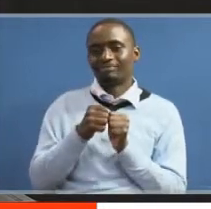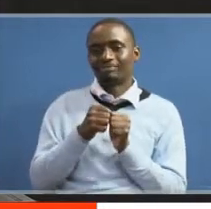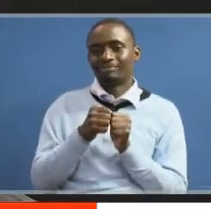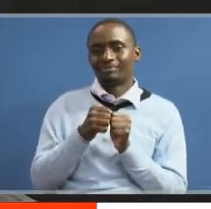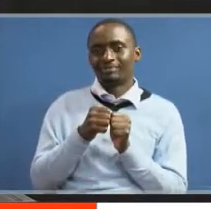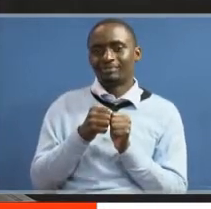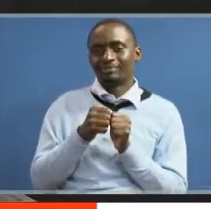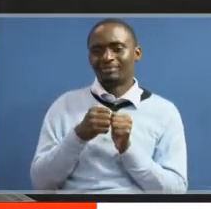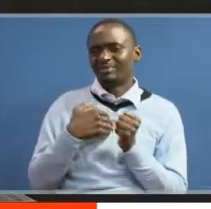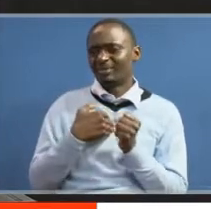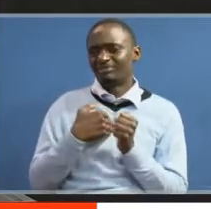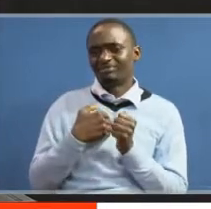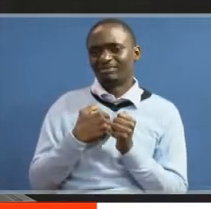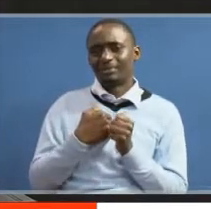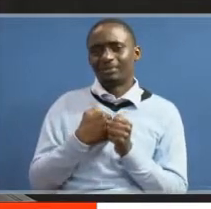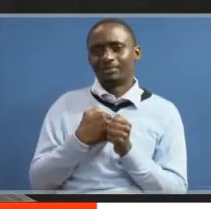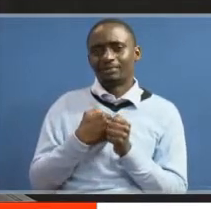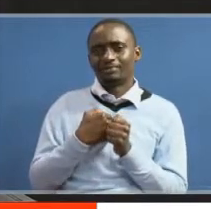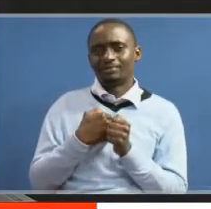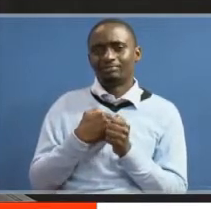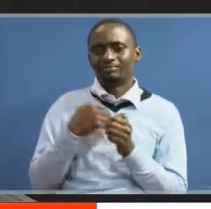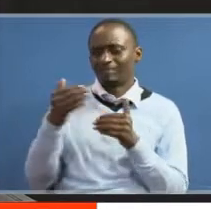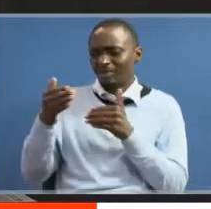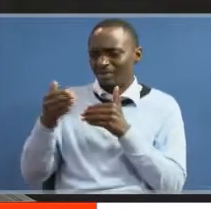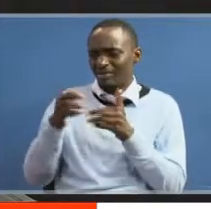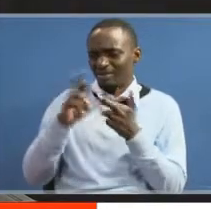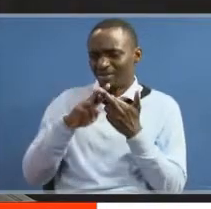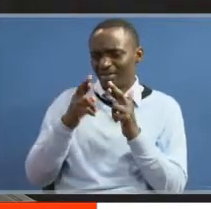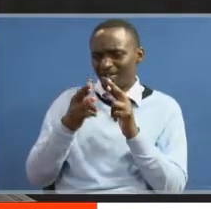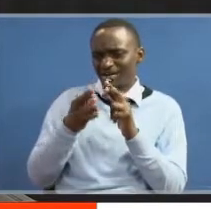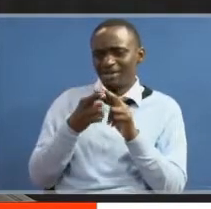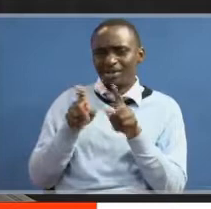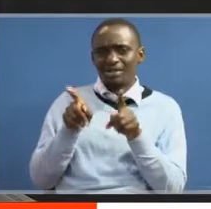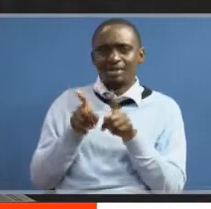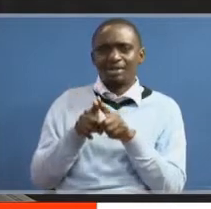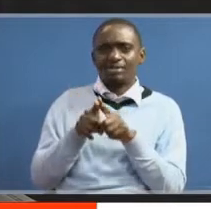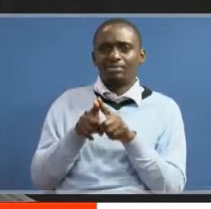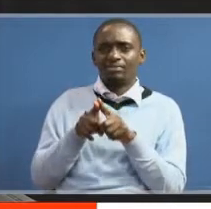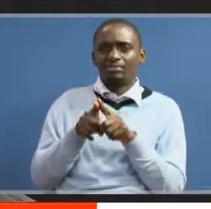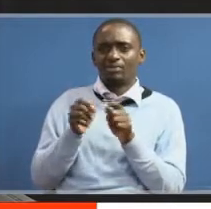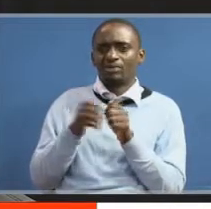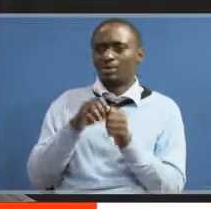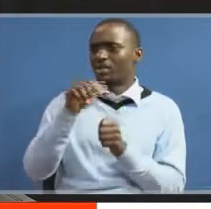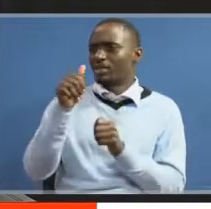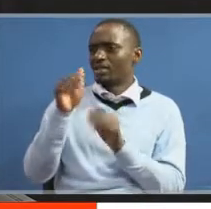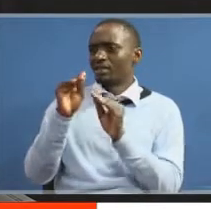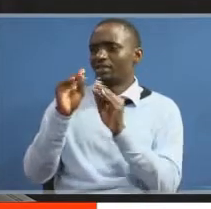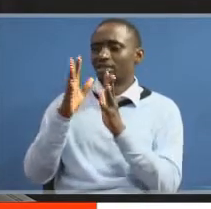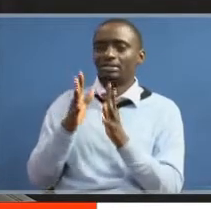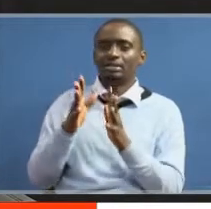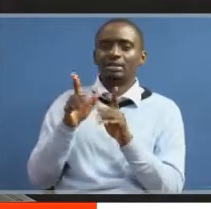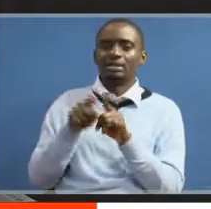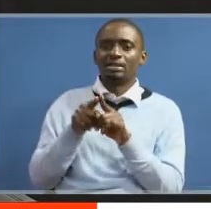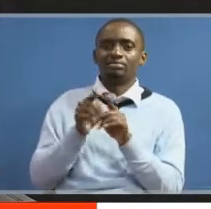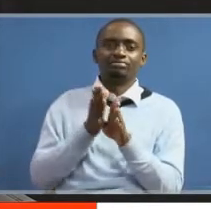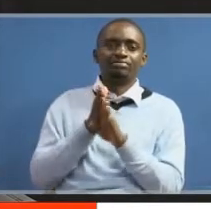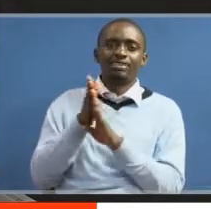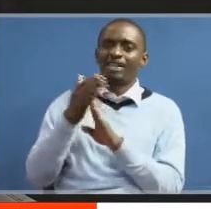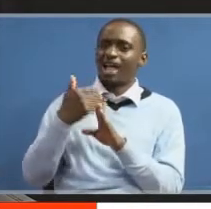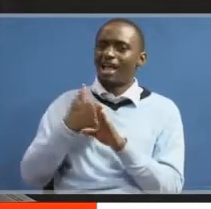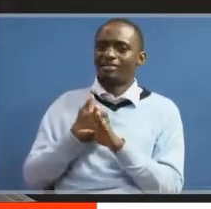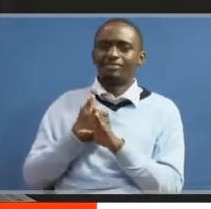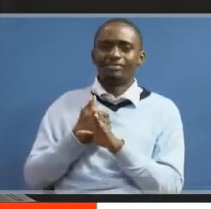I didn't have a really close relationship with him the way I did with my other teachers in my other majors that I